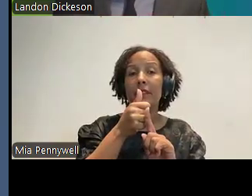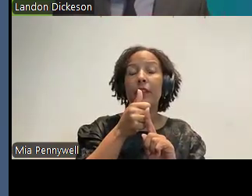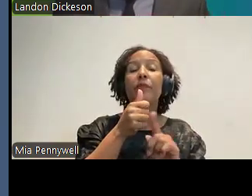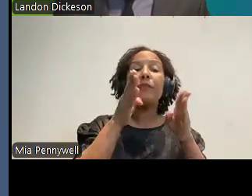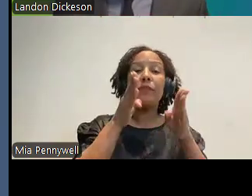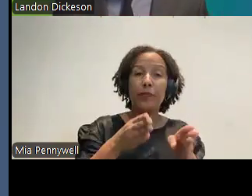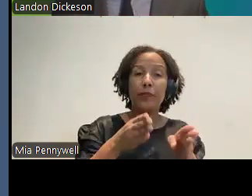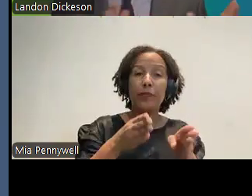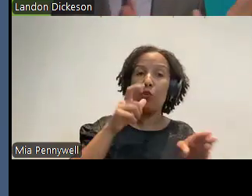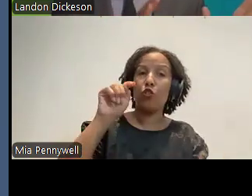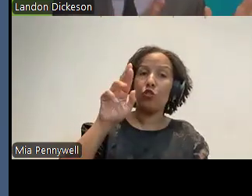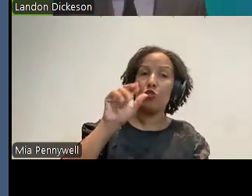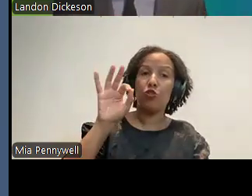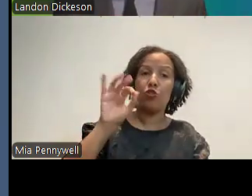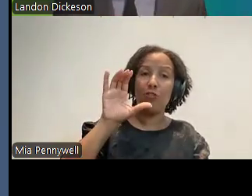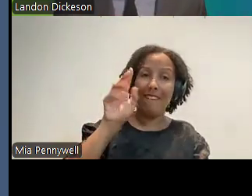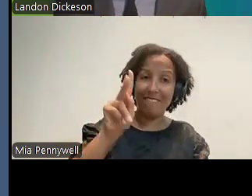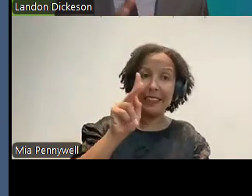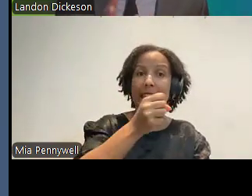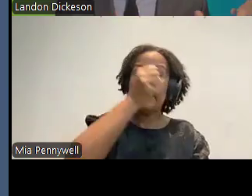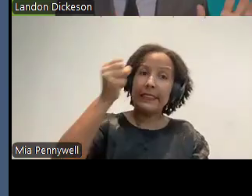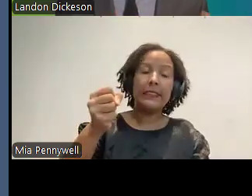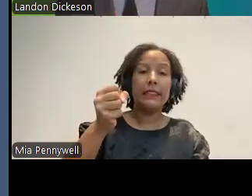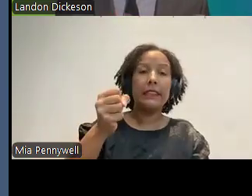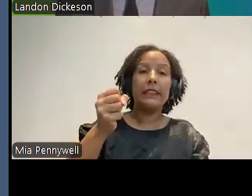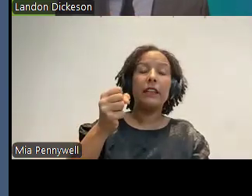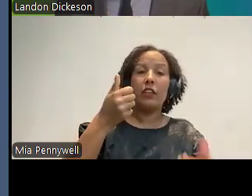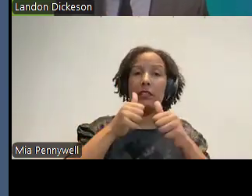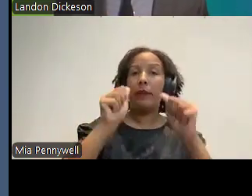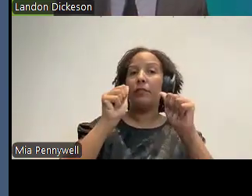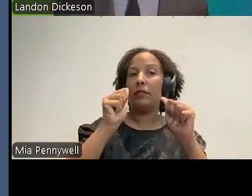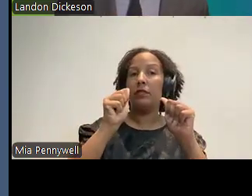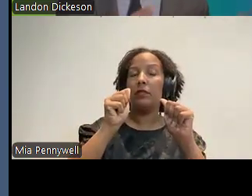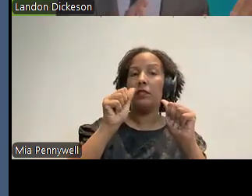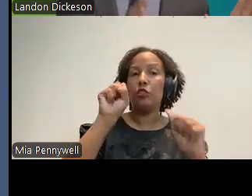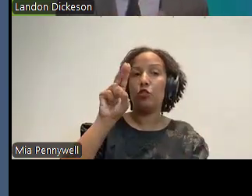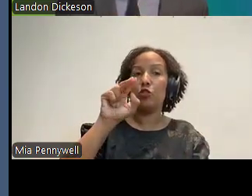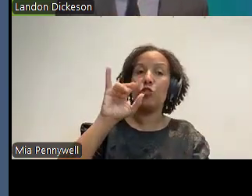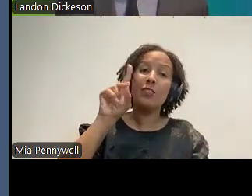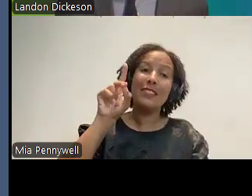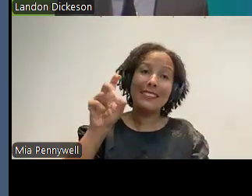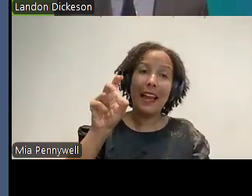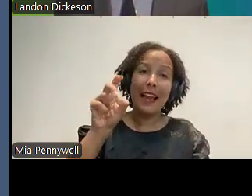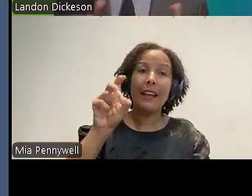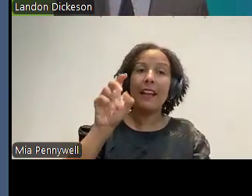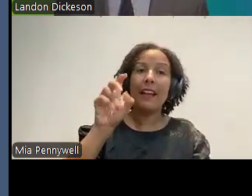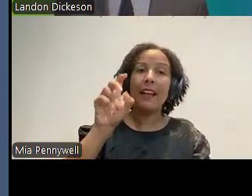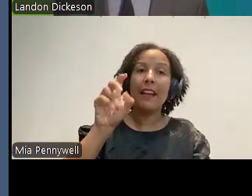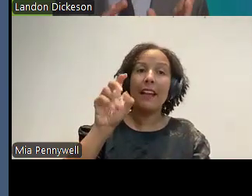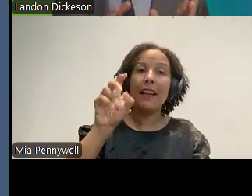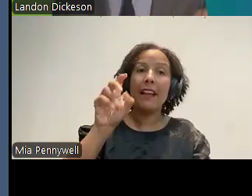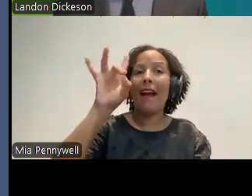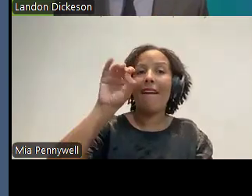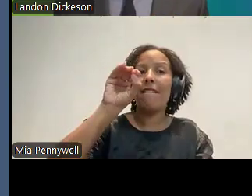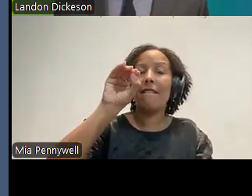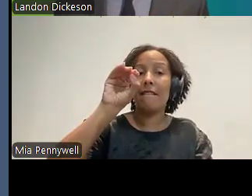been trafficked report attempting suicide at a rate of 84%, which is far higher than individuals who